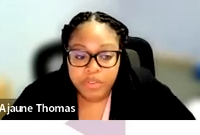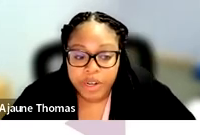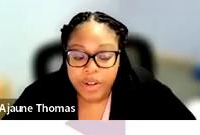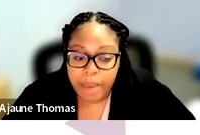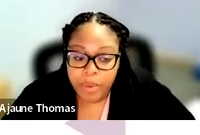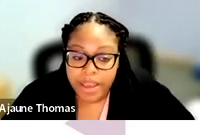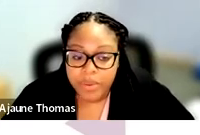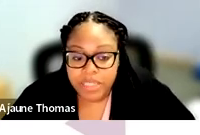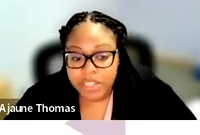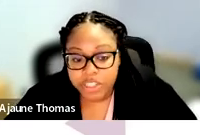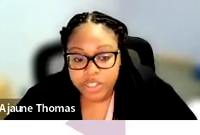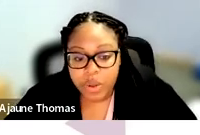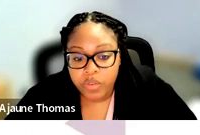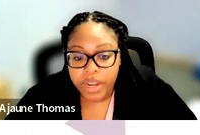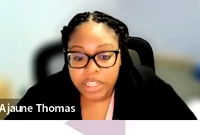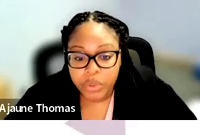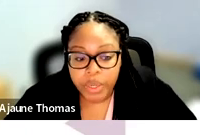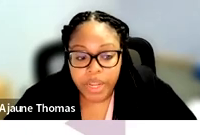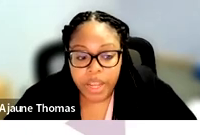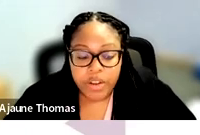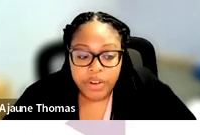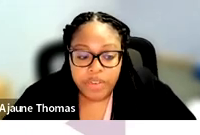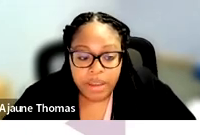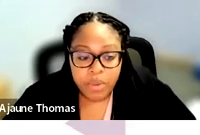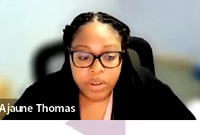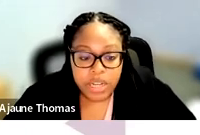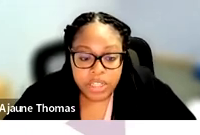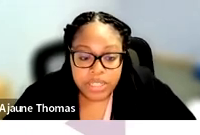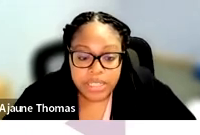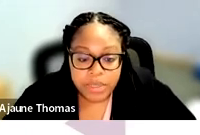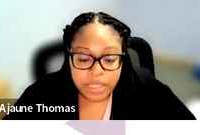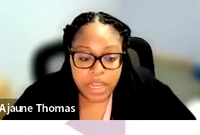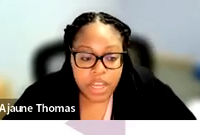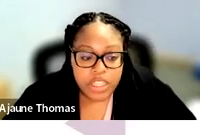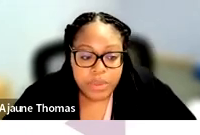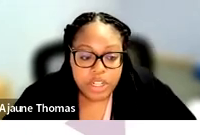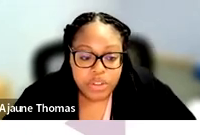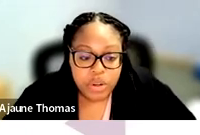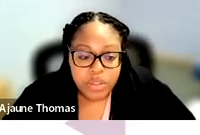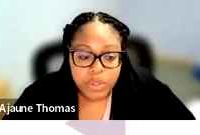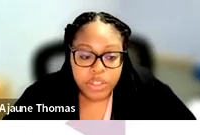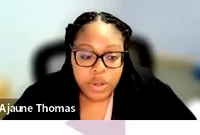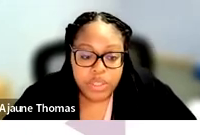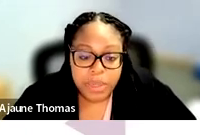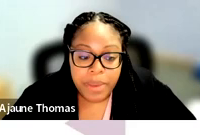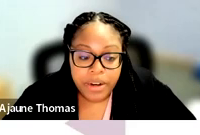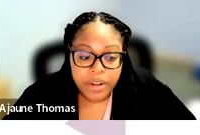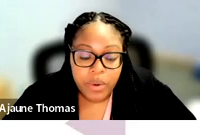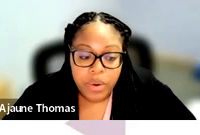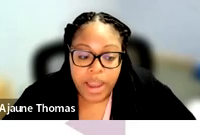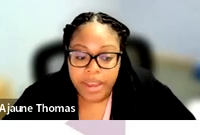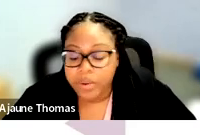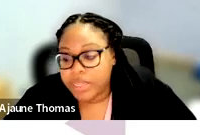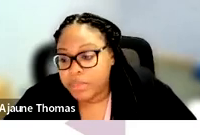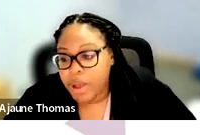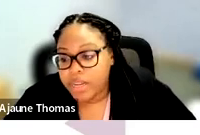users prefer Apple iOS features over Android for fine motor and touch accessibility. Switch controls were shown to be better